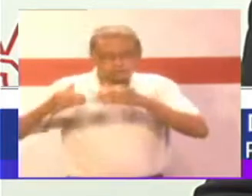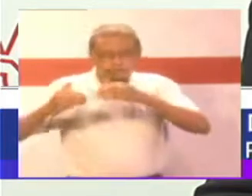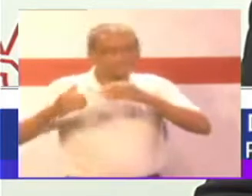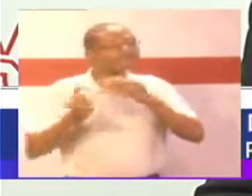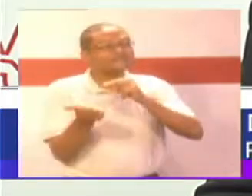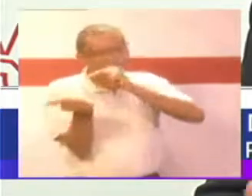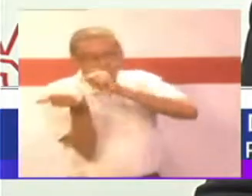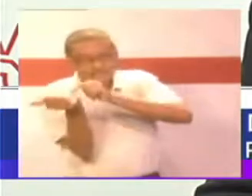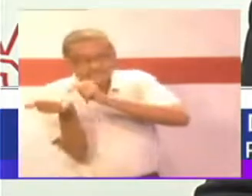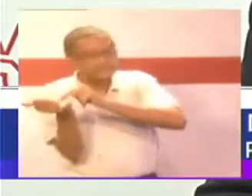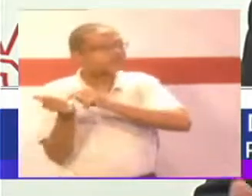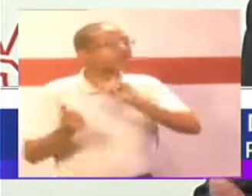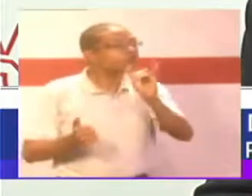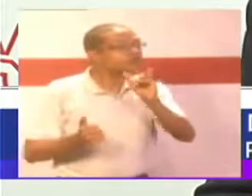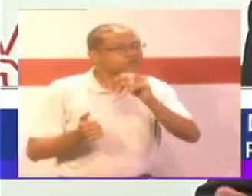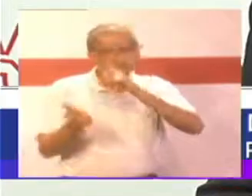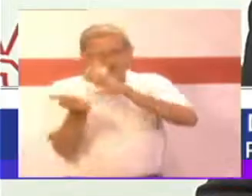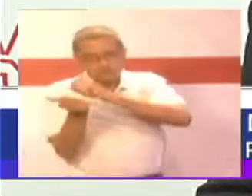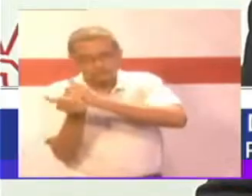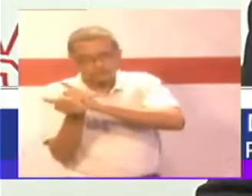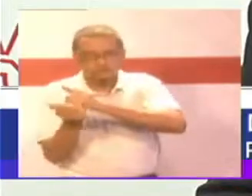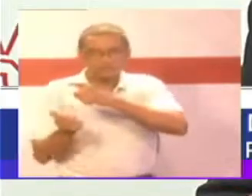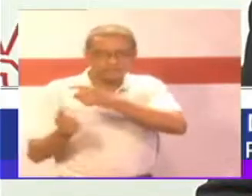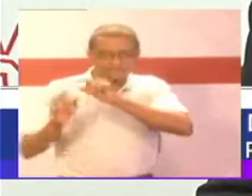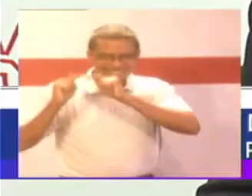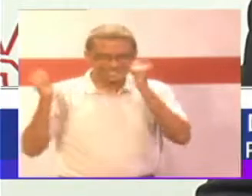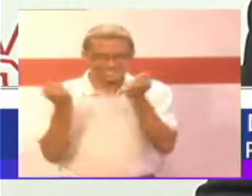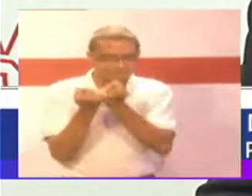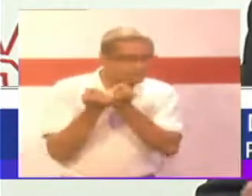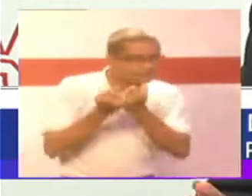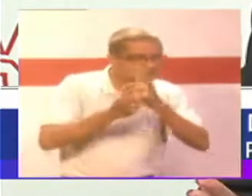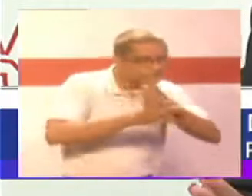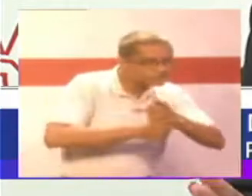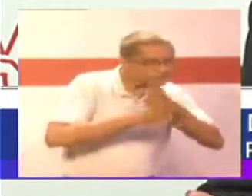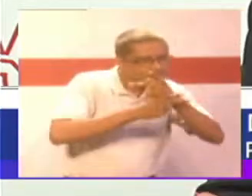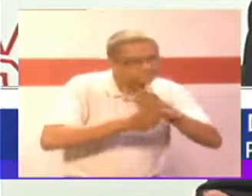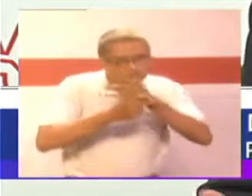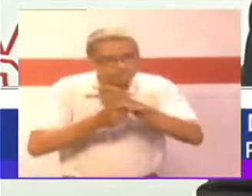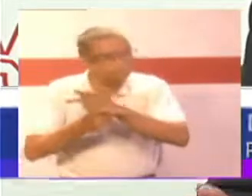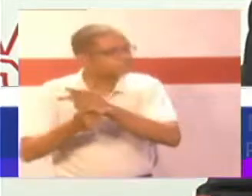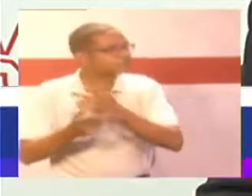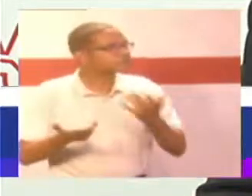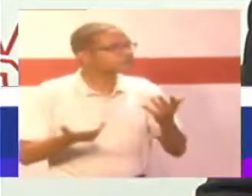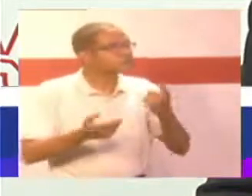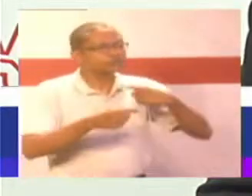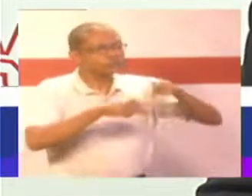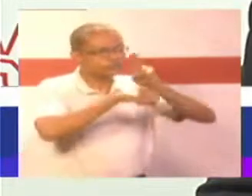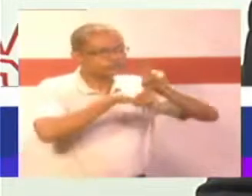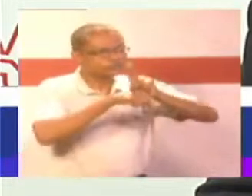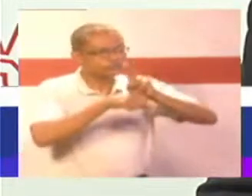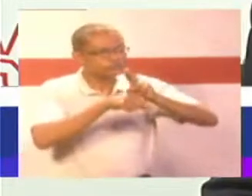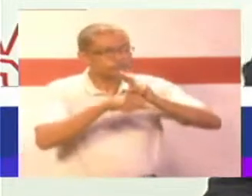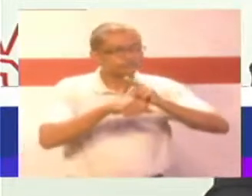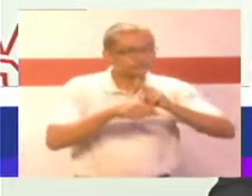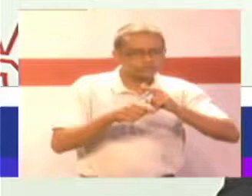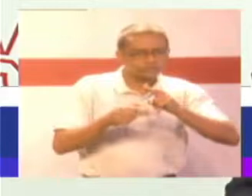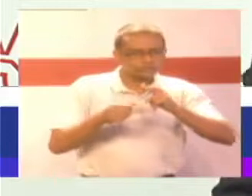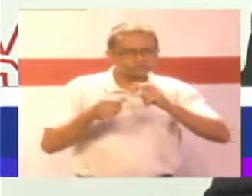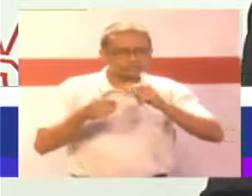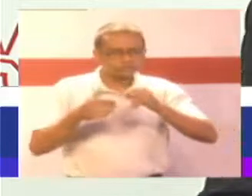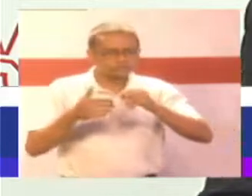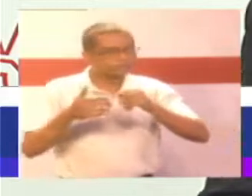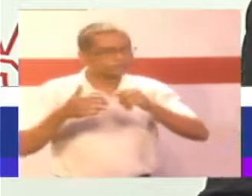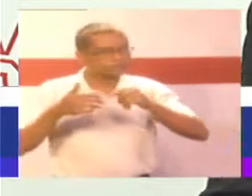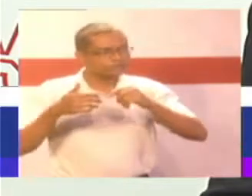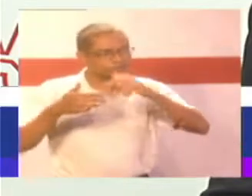required to maintain and to provide the best level of care for that patient. And we use national guidelines that were adapted from the World